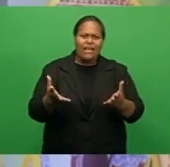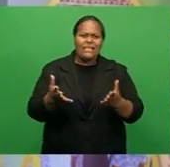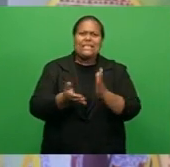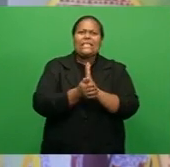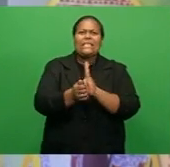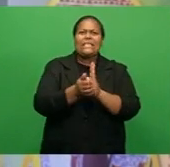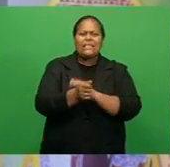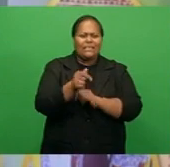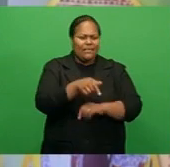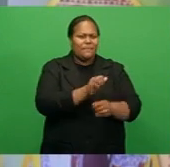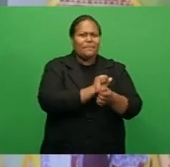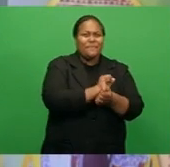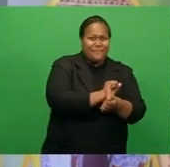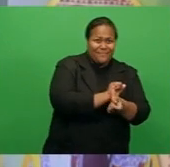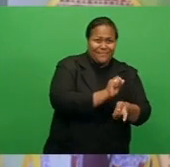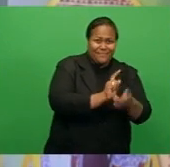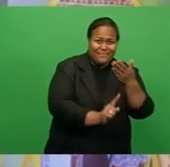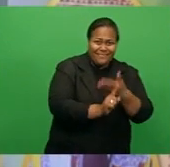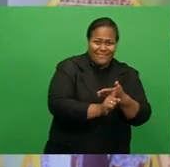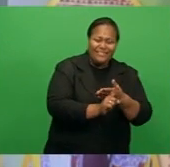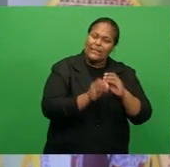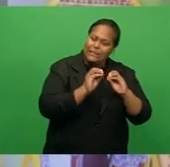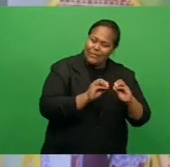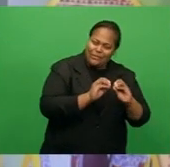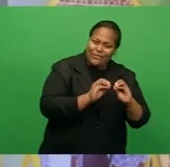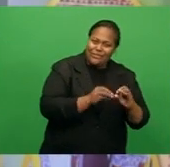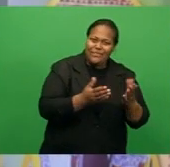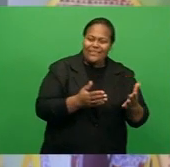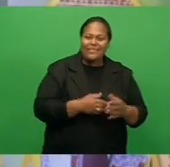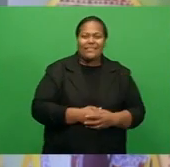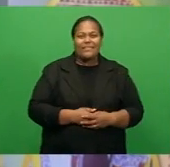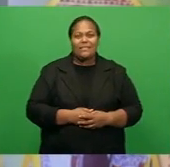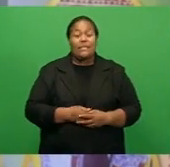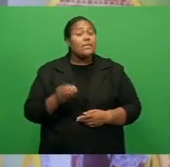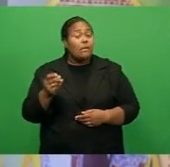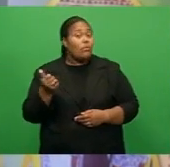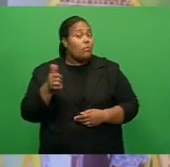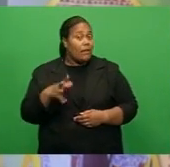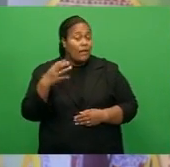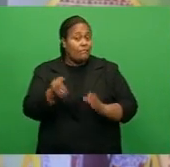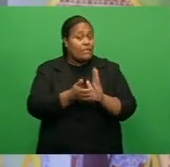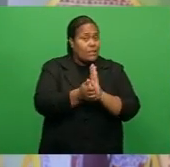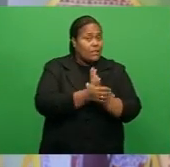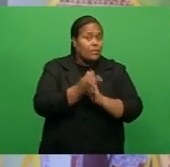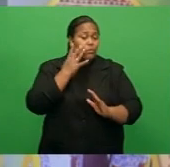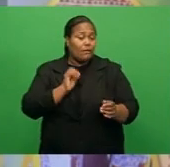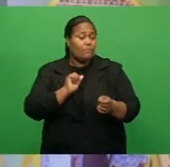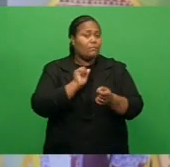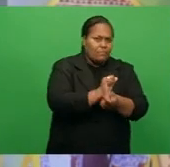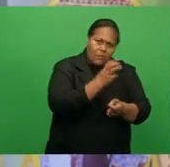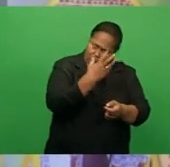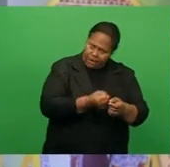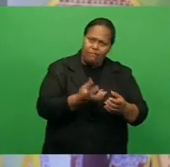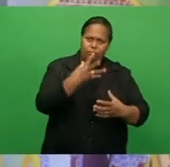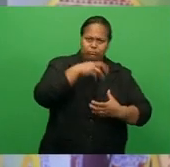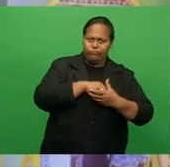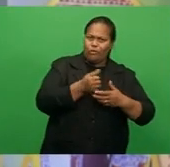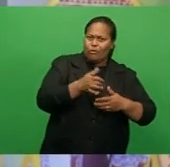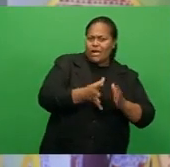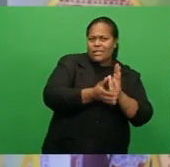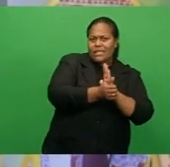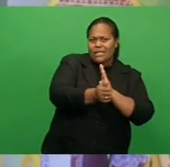these inmates. We also have some inmates who already have skills when they entered the system, but the only thing that